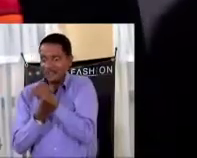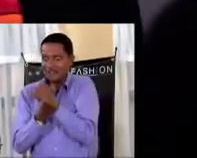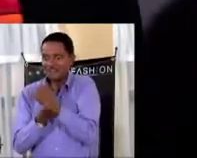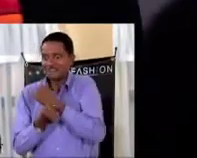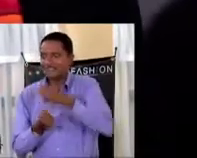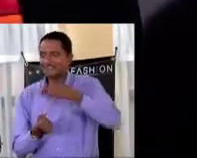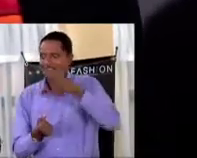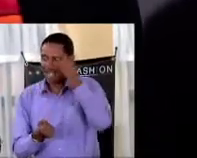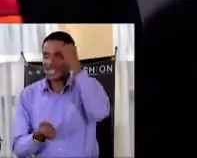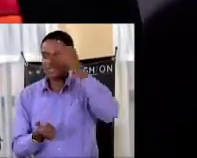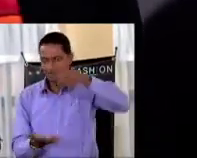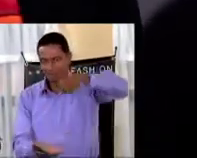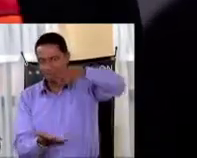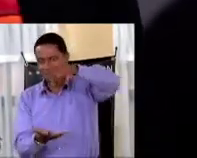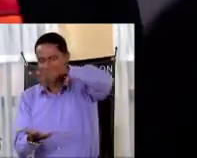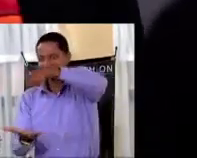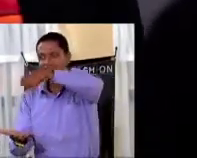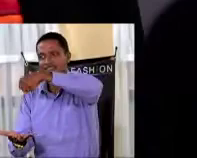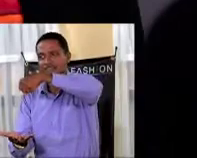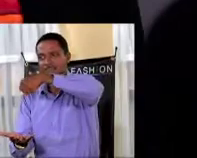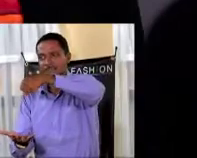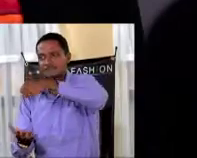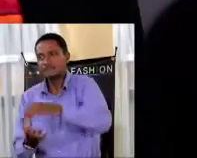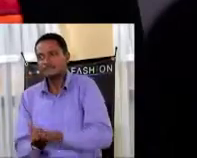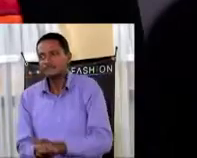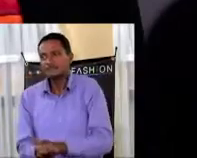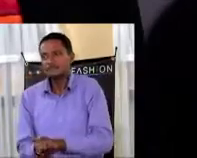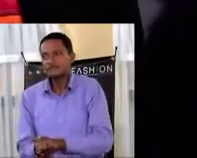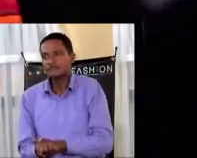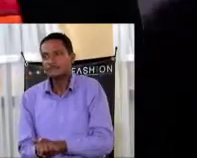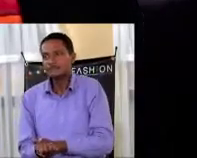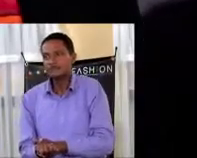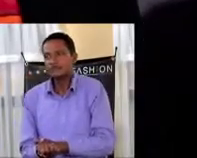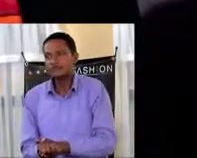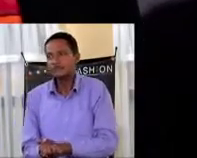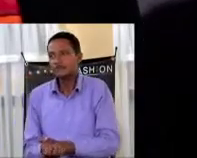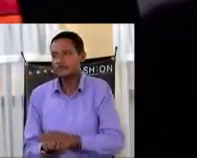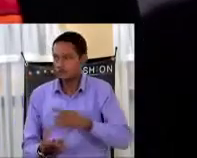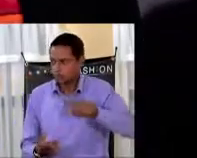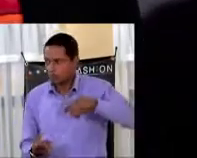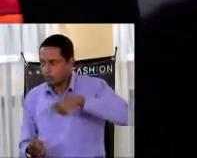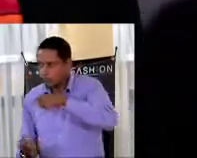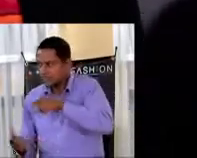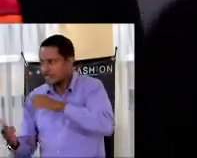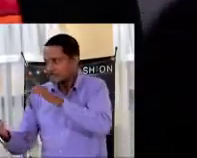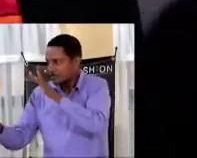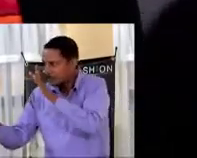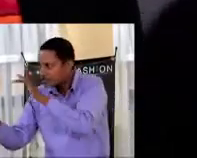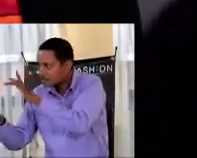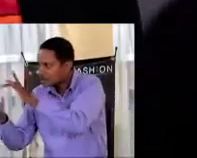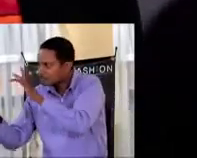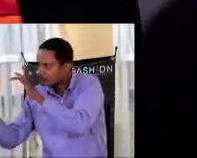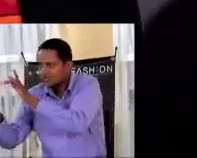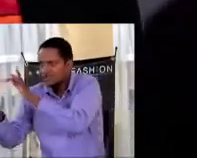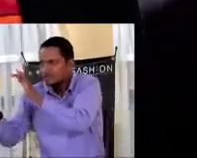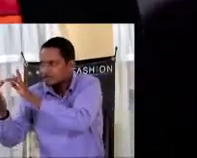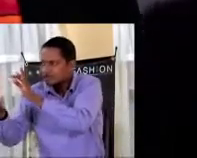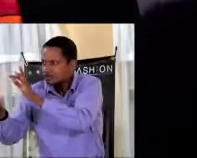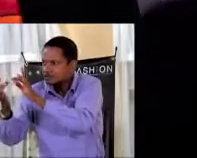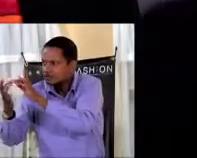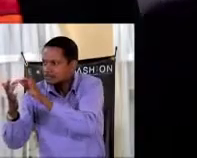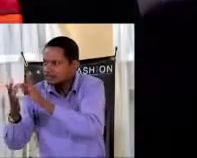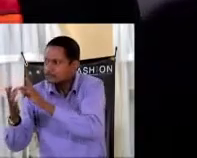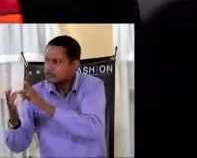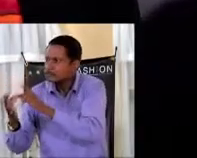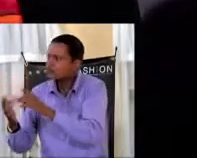bags. But what we did was we actually got in touch with our customers and found out, you know,